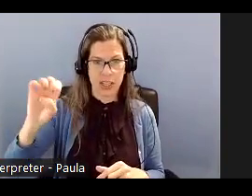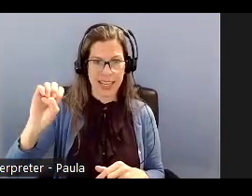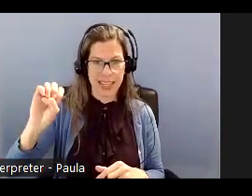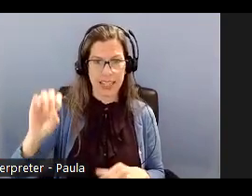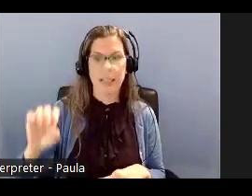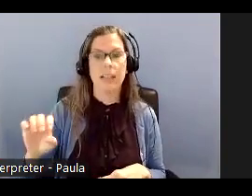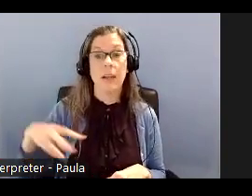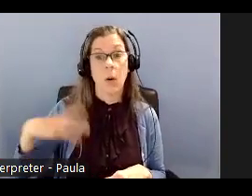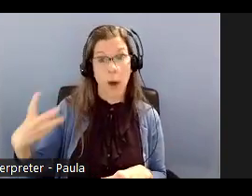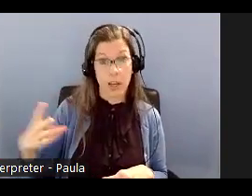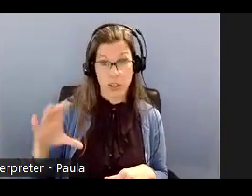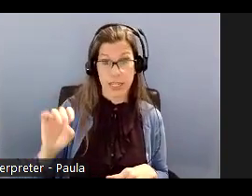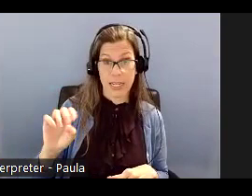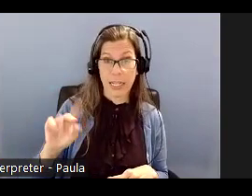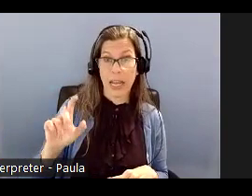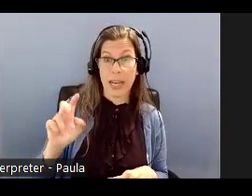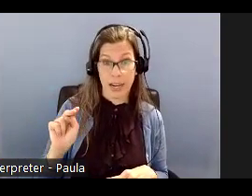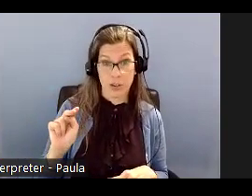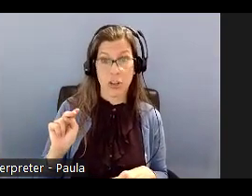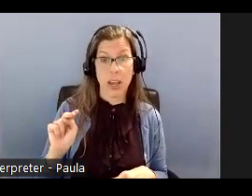Washington Connections